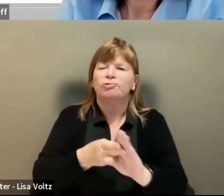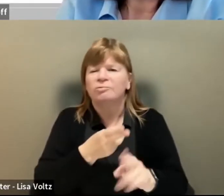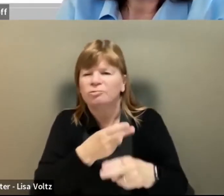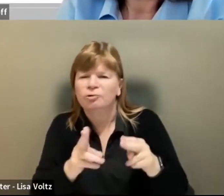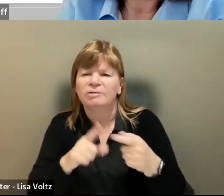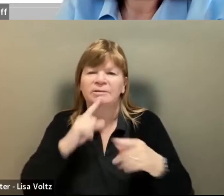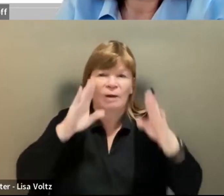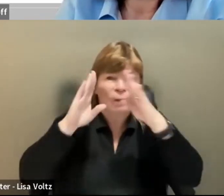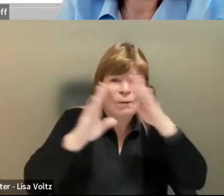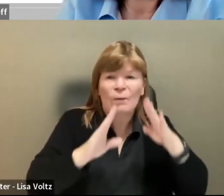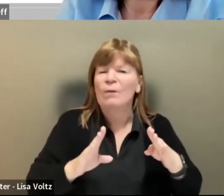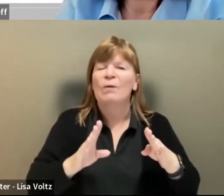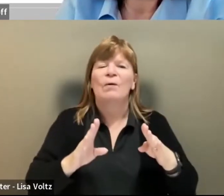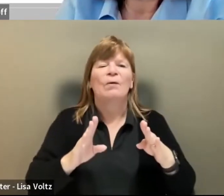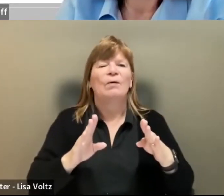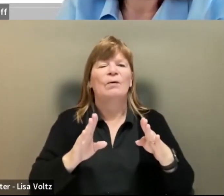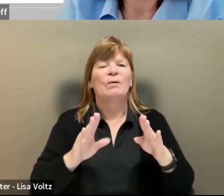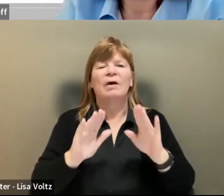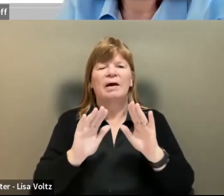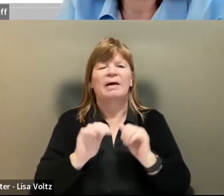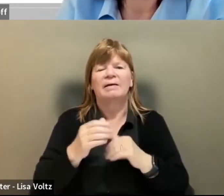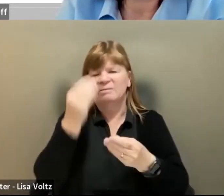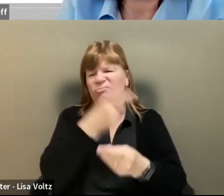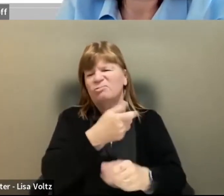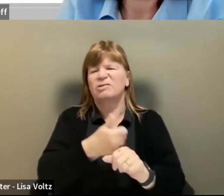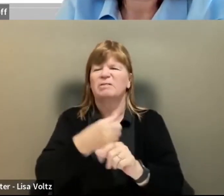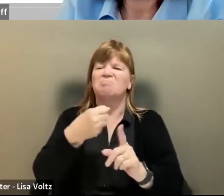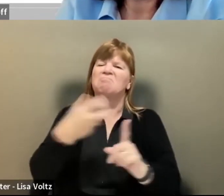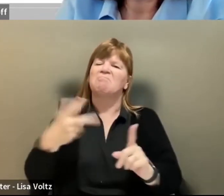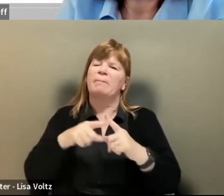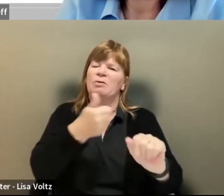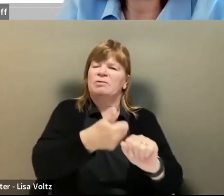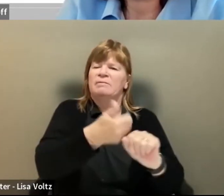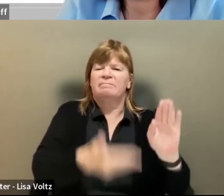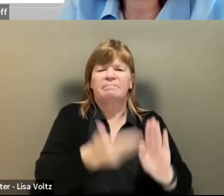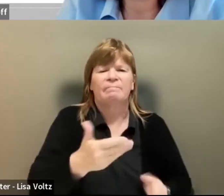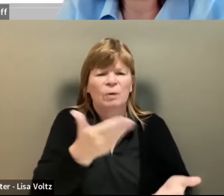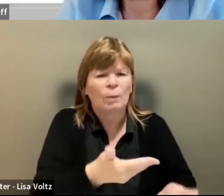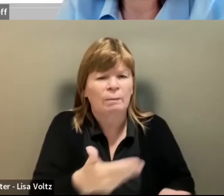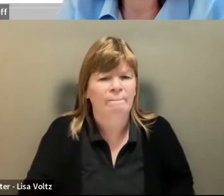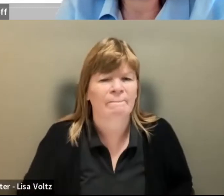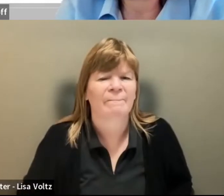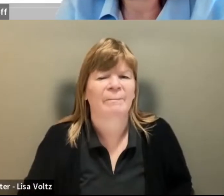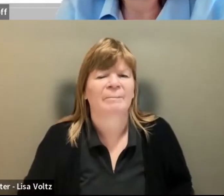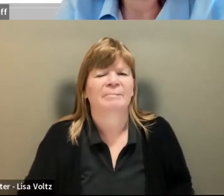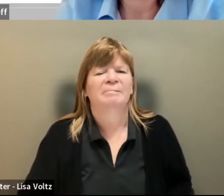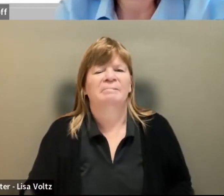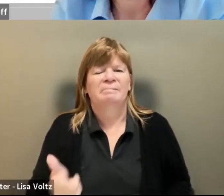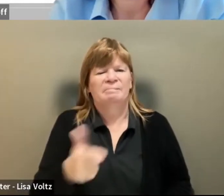hello, tell all of you a little bit about herself. Jill, welcome, and I'll turn it over to